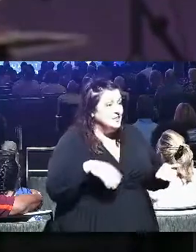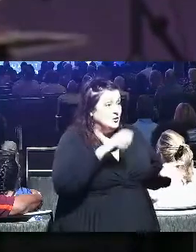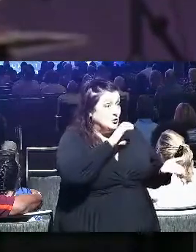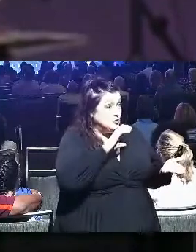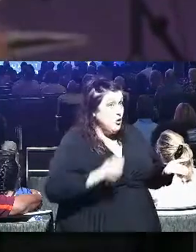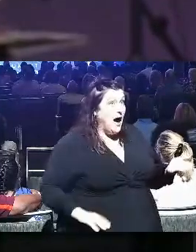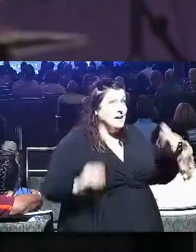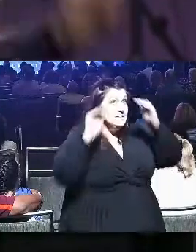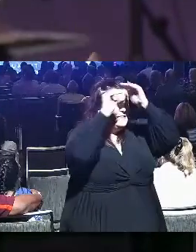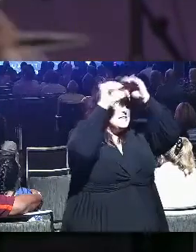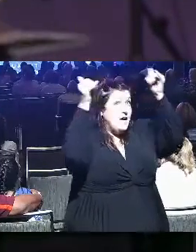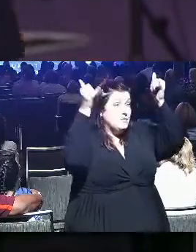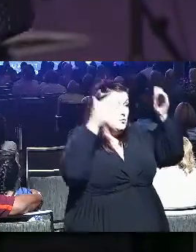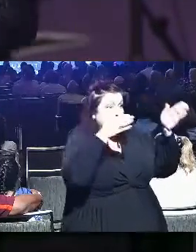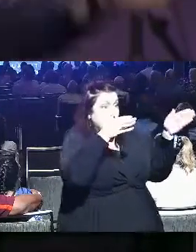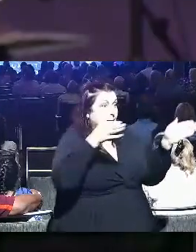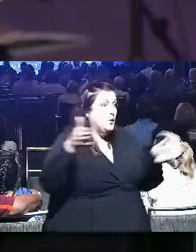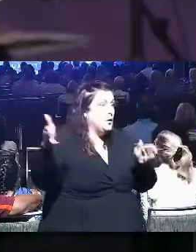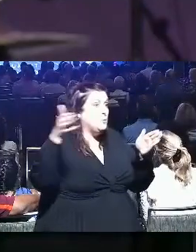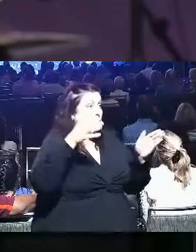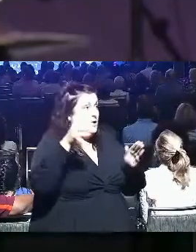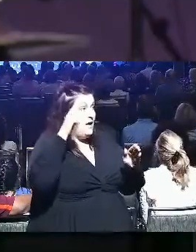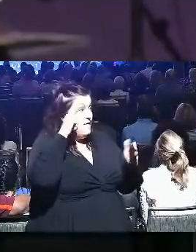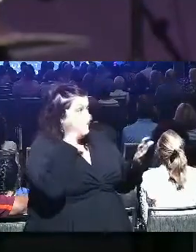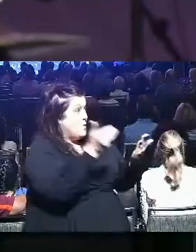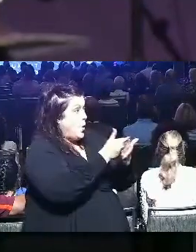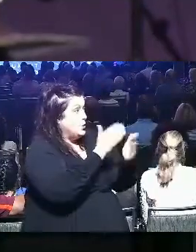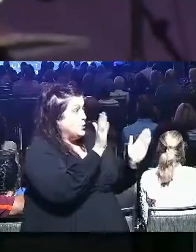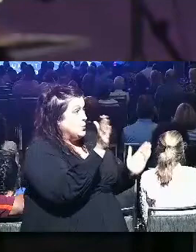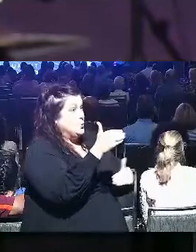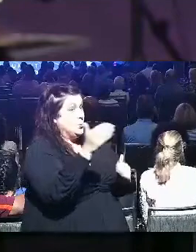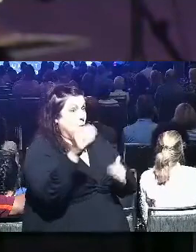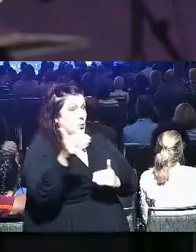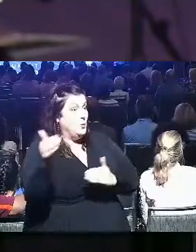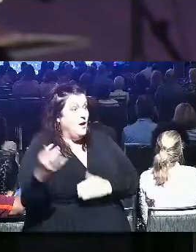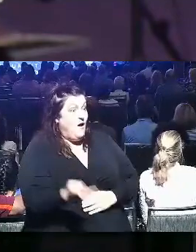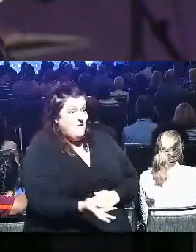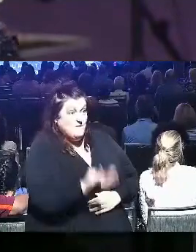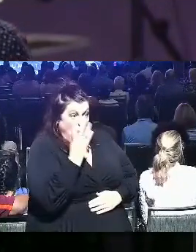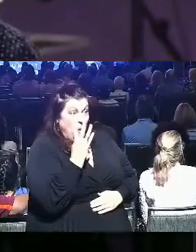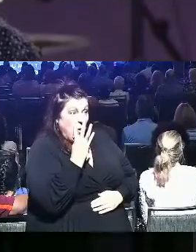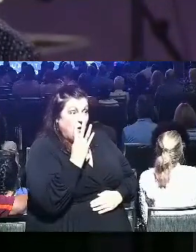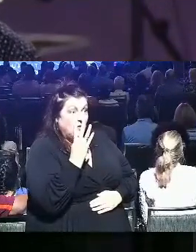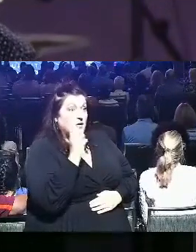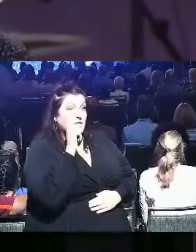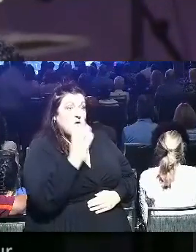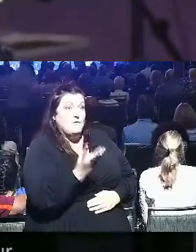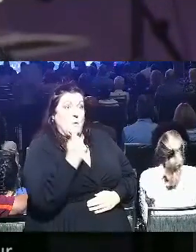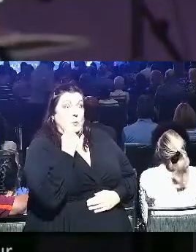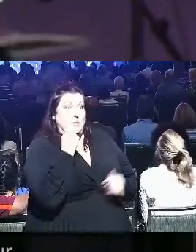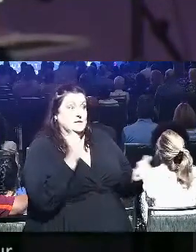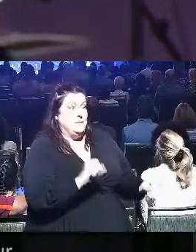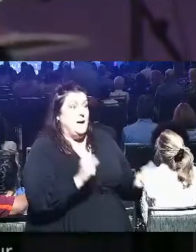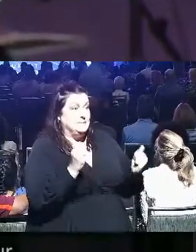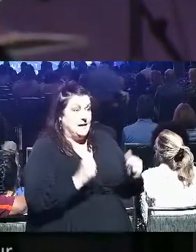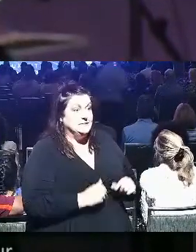heaven right now preparing four new rooms for four new souls that were added.